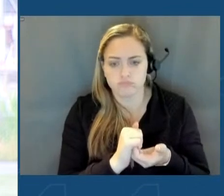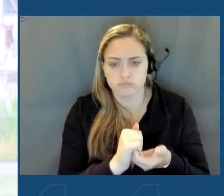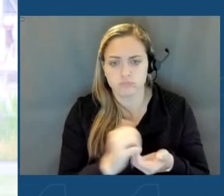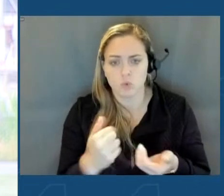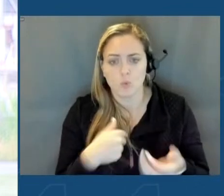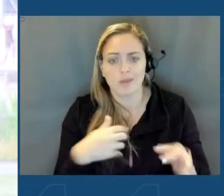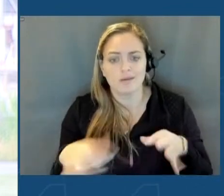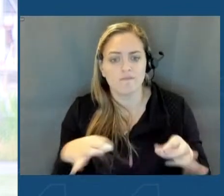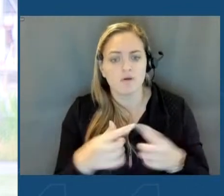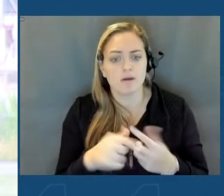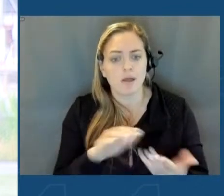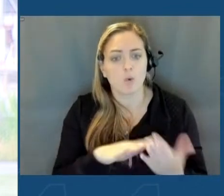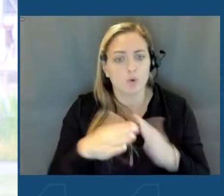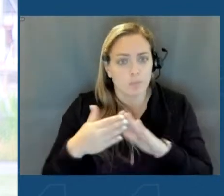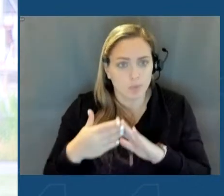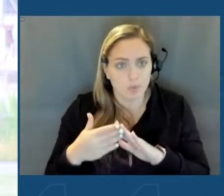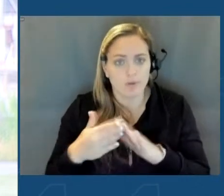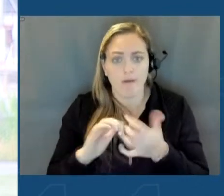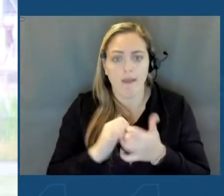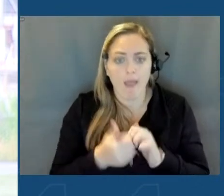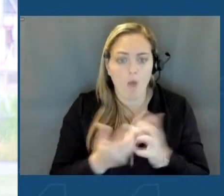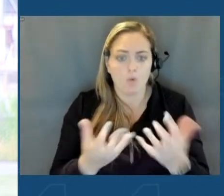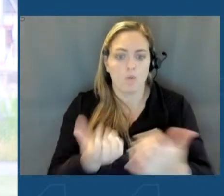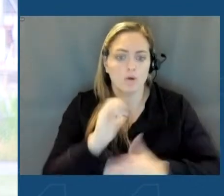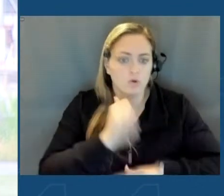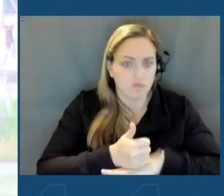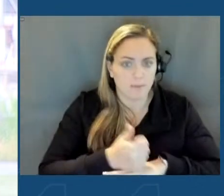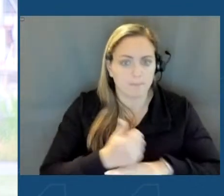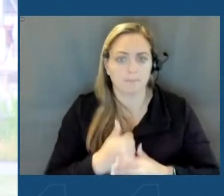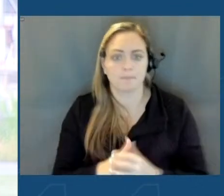our community in the way that we want it defined.